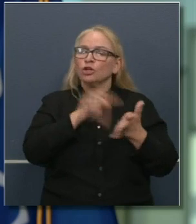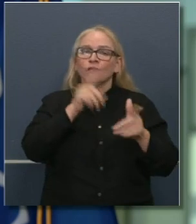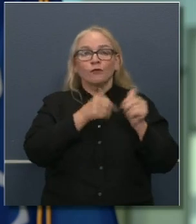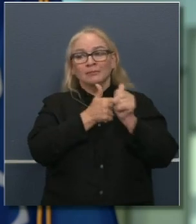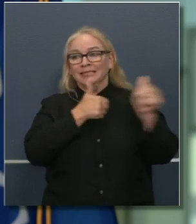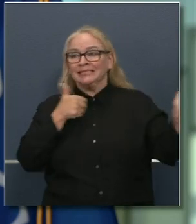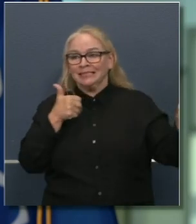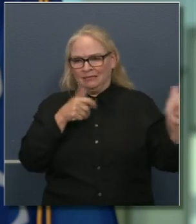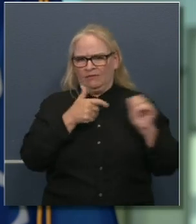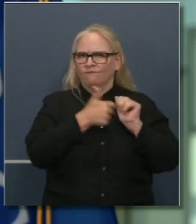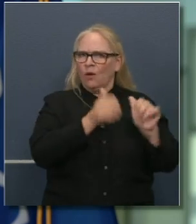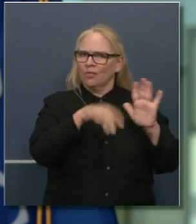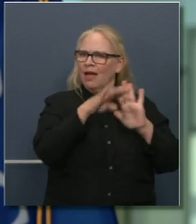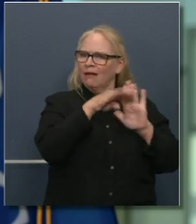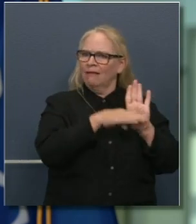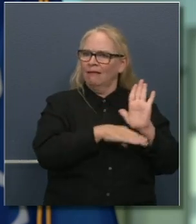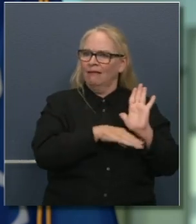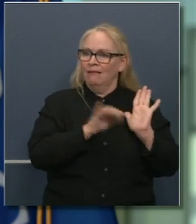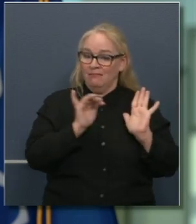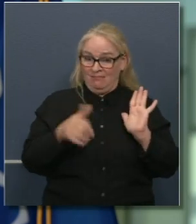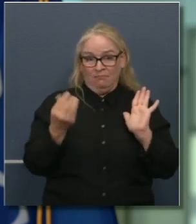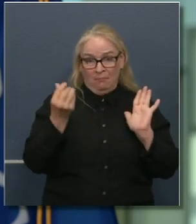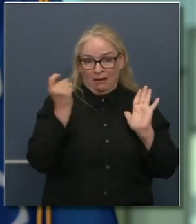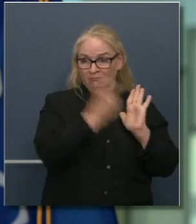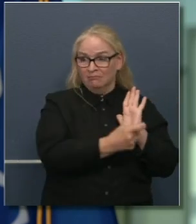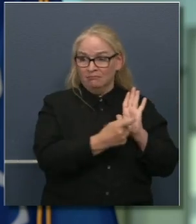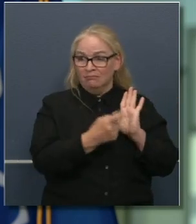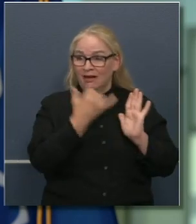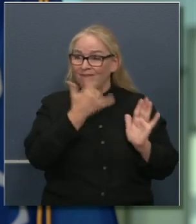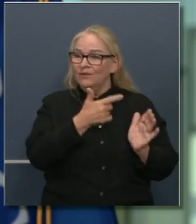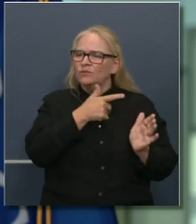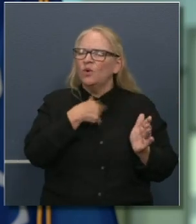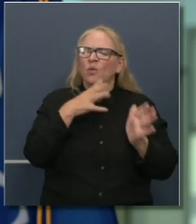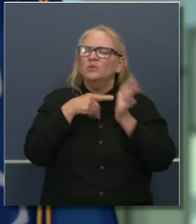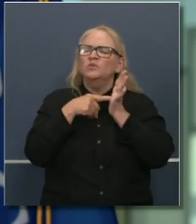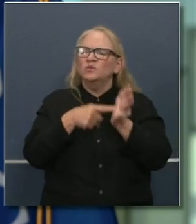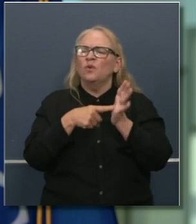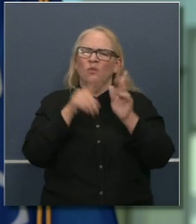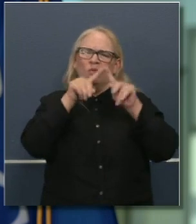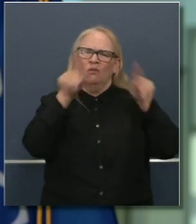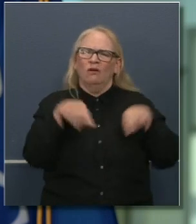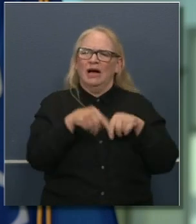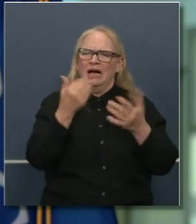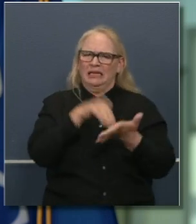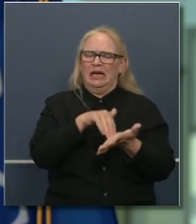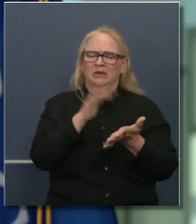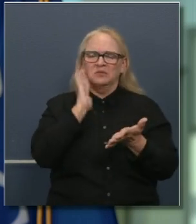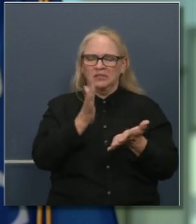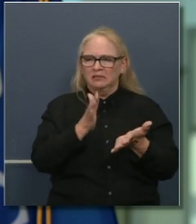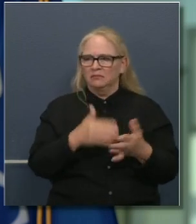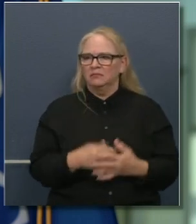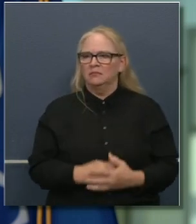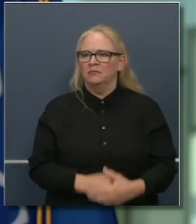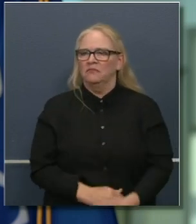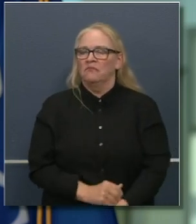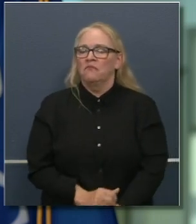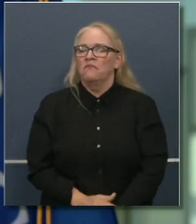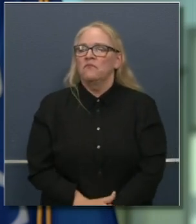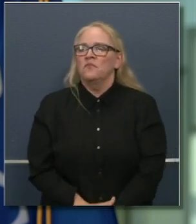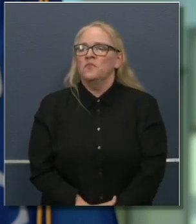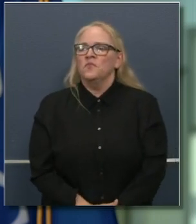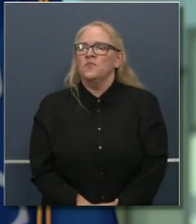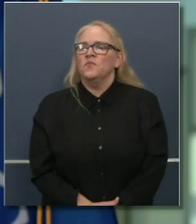of the slide that I put up. Let me put that slide now back up because it will will answer your question